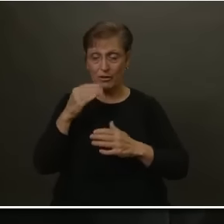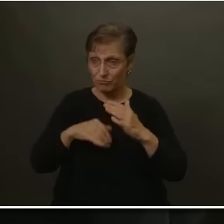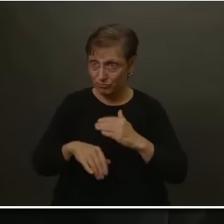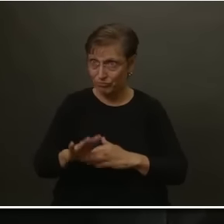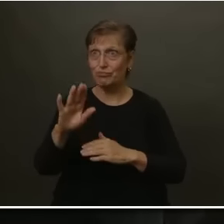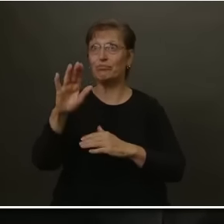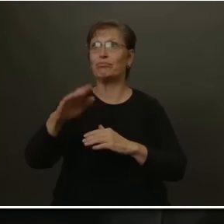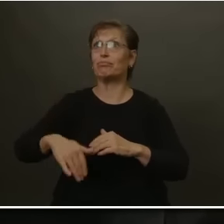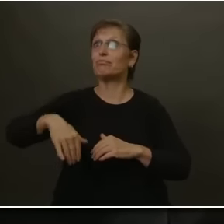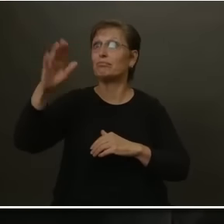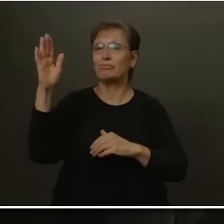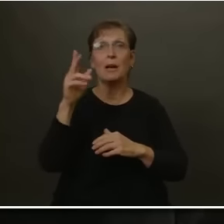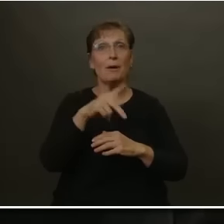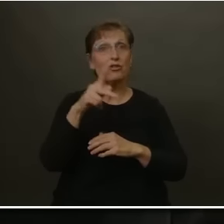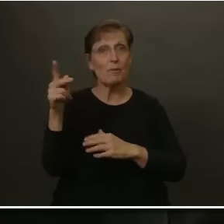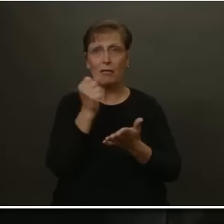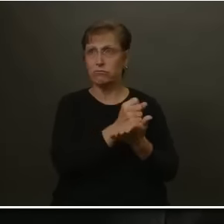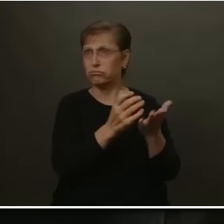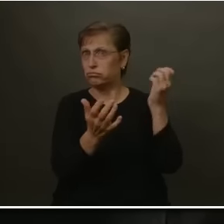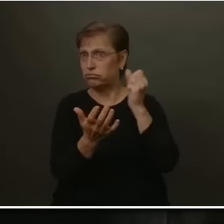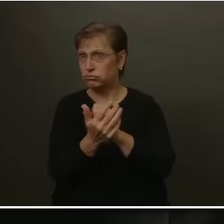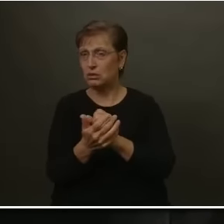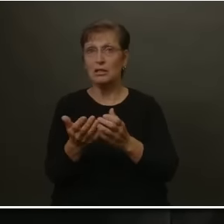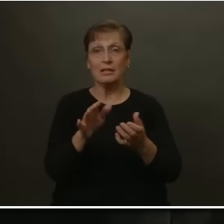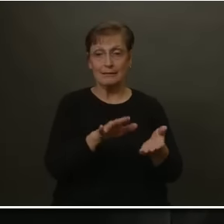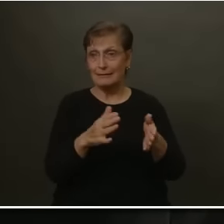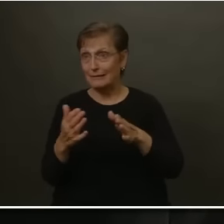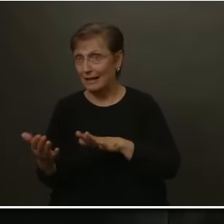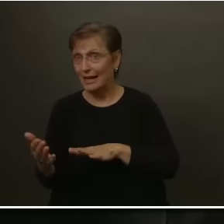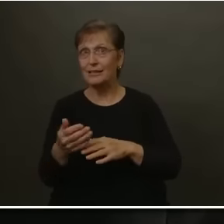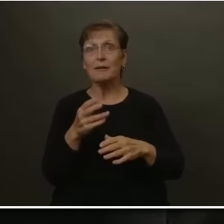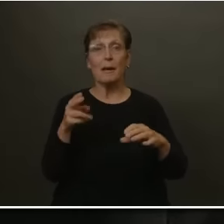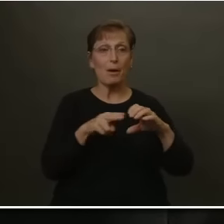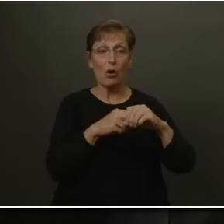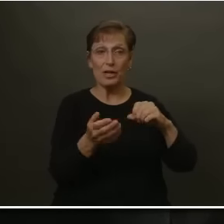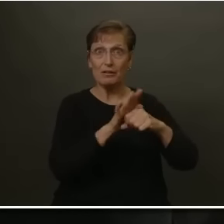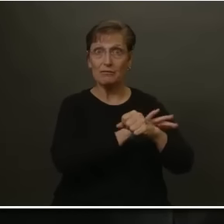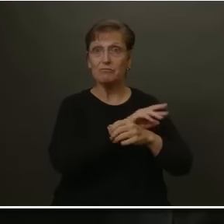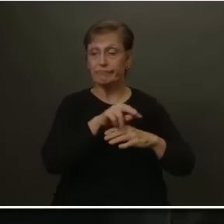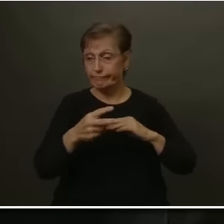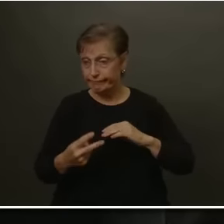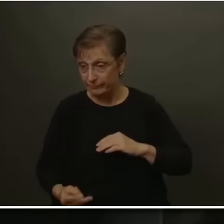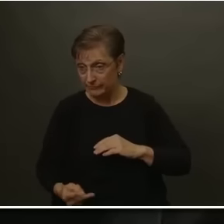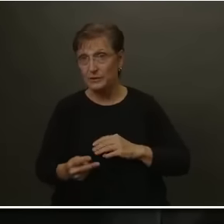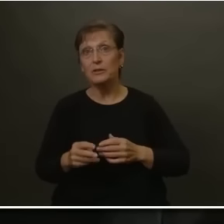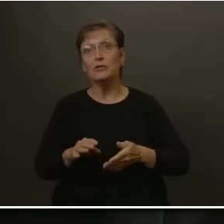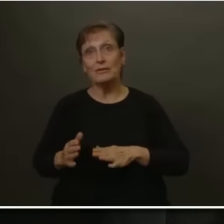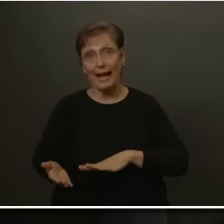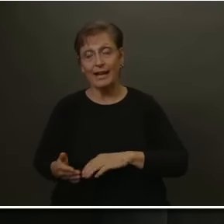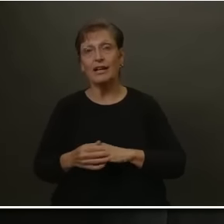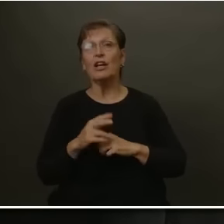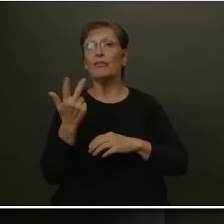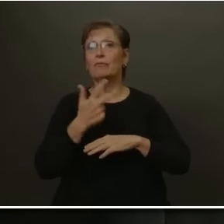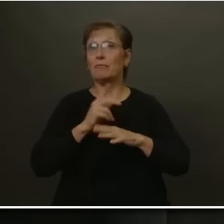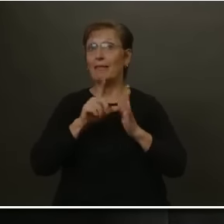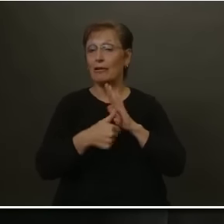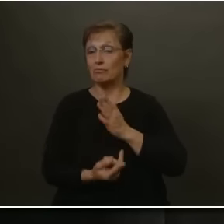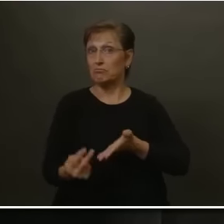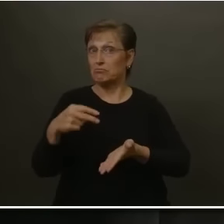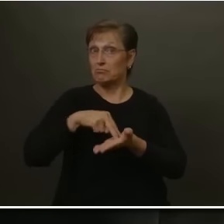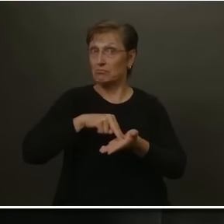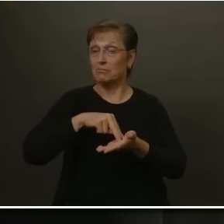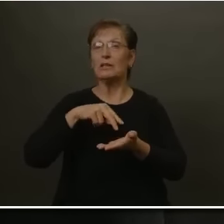Pilate, was crucified, died, and was buried. He descended to the dead. On the third day he rose again.